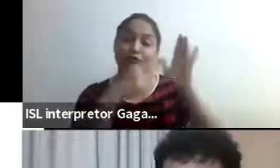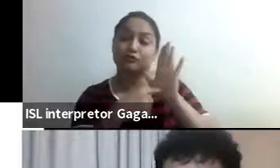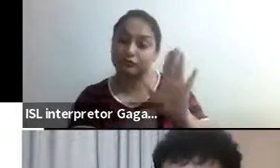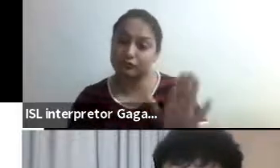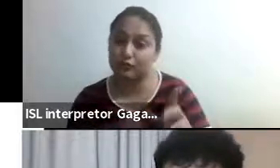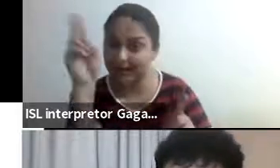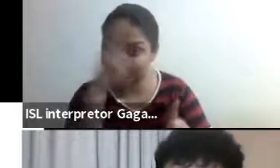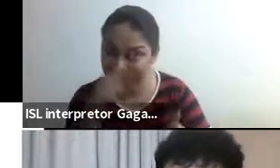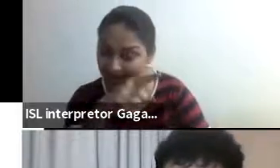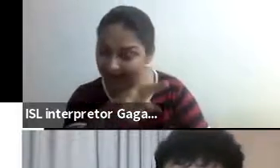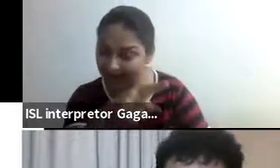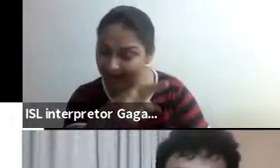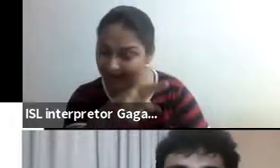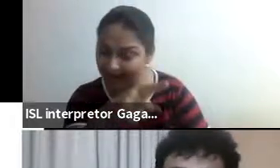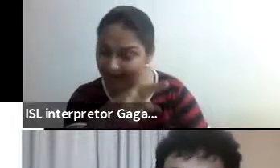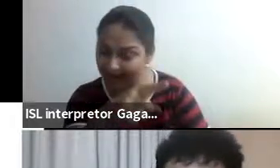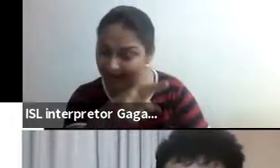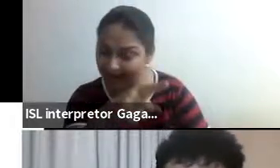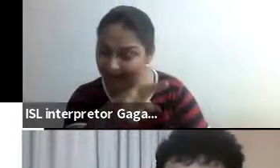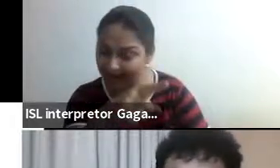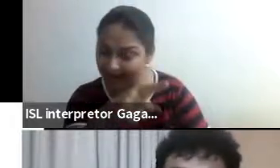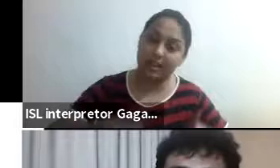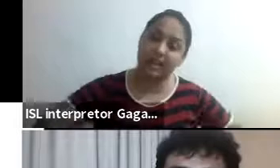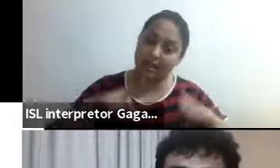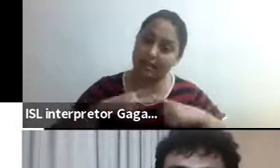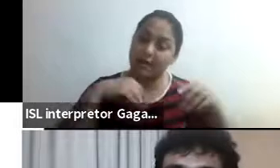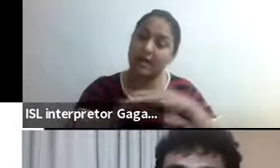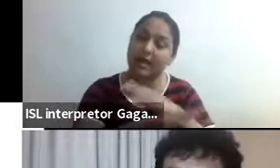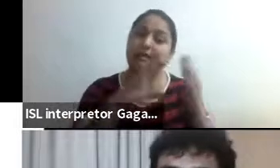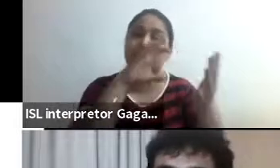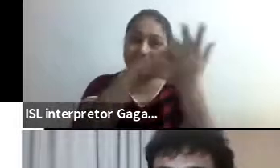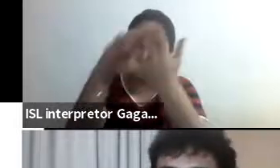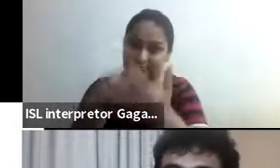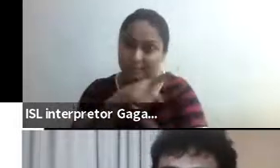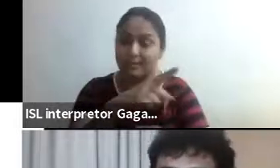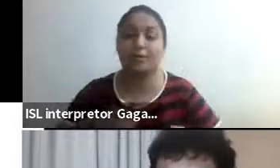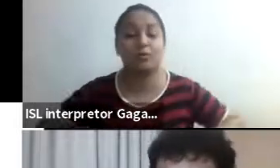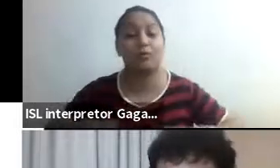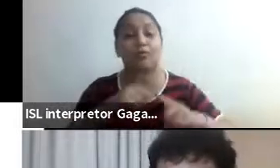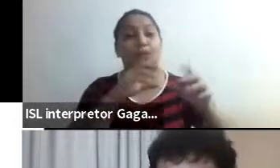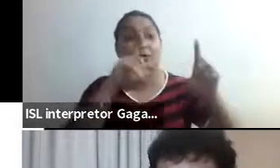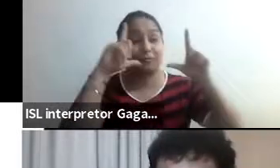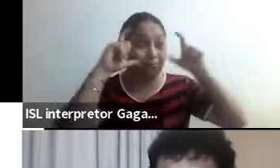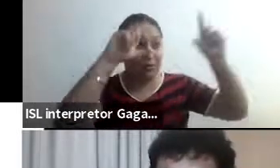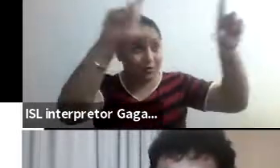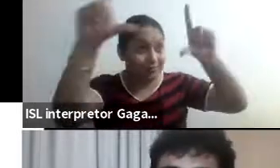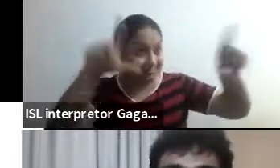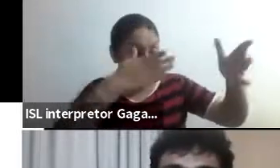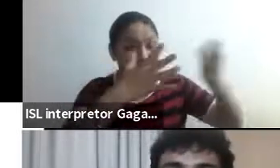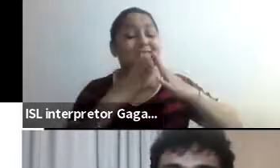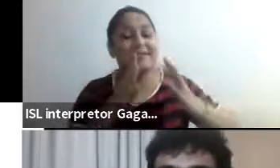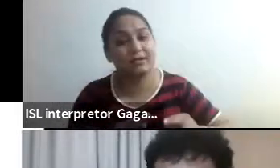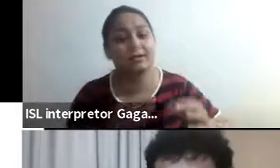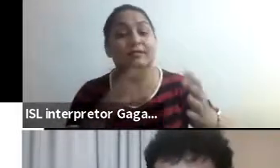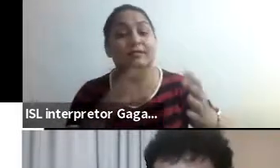art that is of the time where people are alive or art from the region. But the museum is partly also colonial construction.